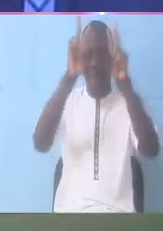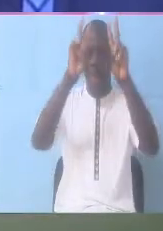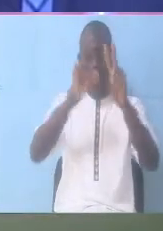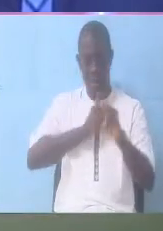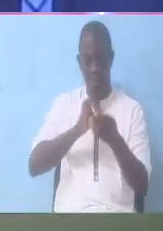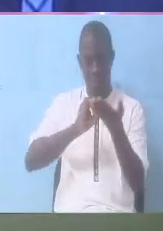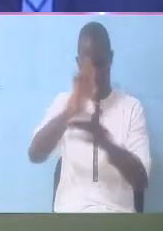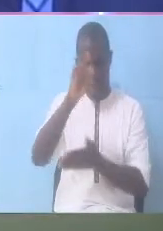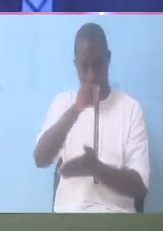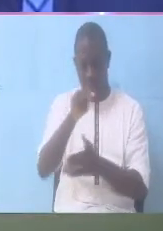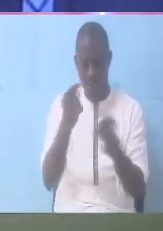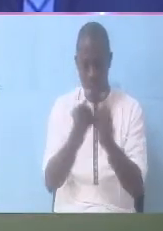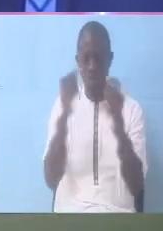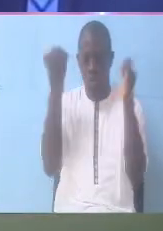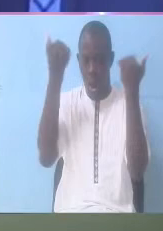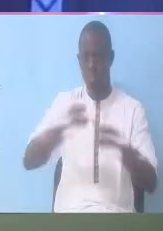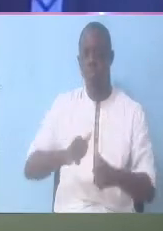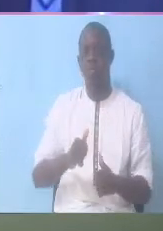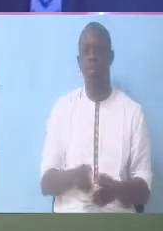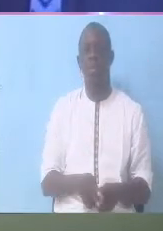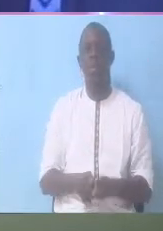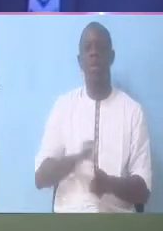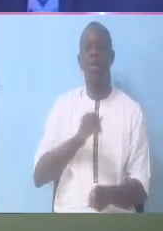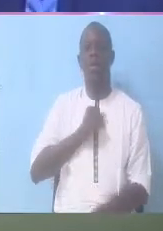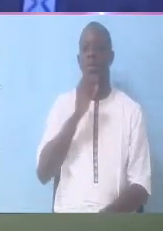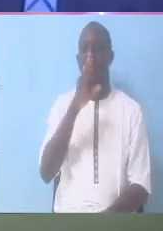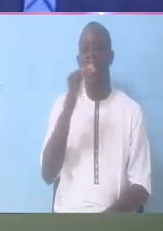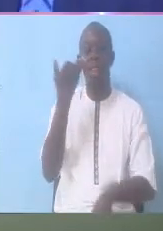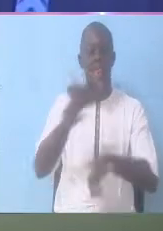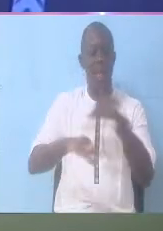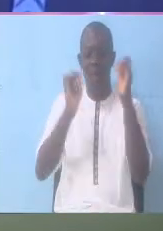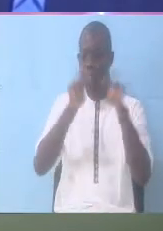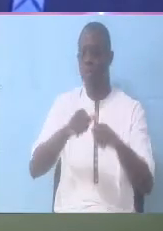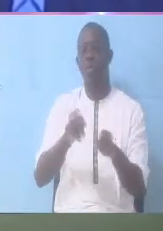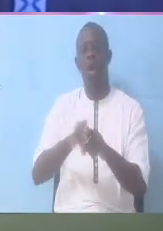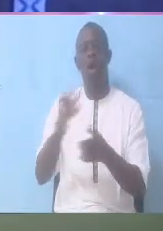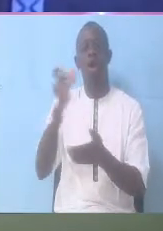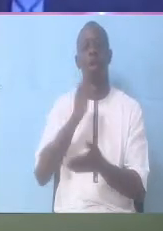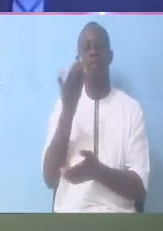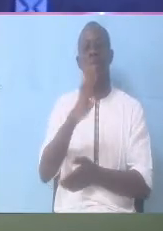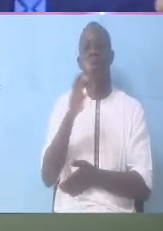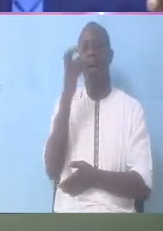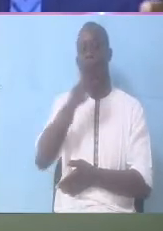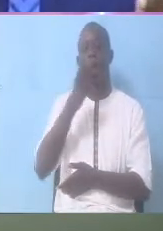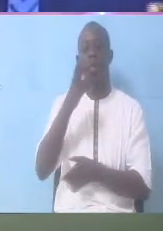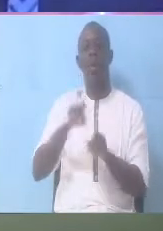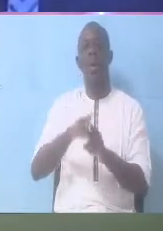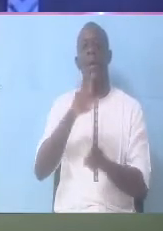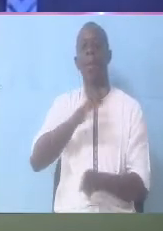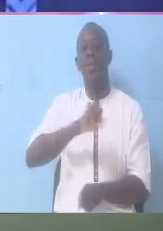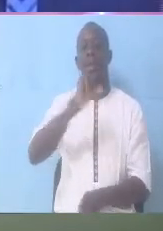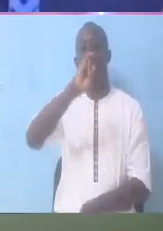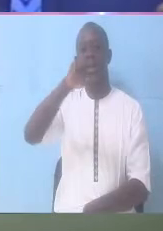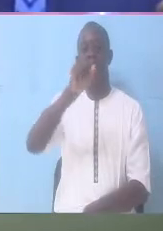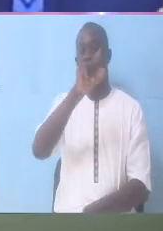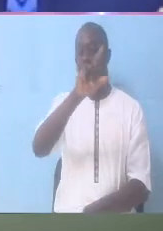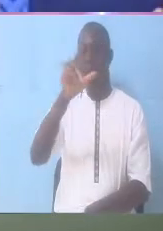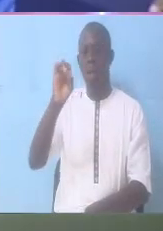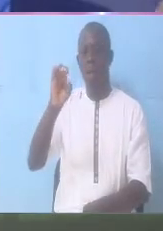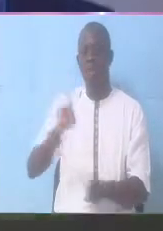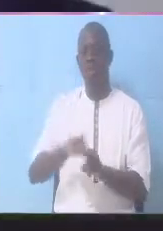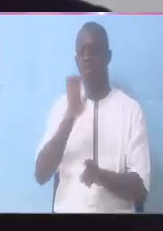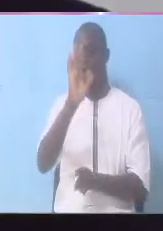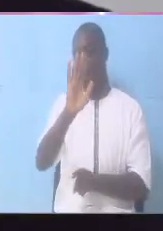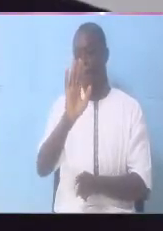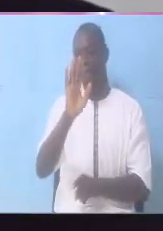That have to come from the panel. It will never come from Saihou Jallow's conclusion, sir. Mr. Jallow, stop. No. We got to be honest, because